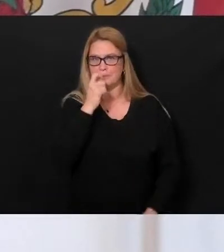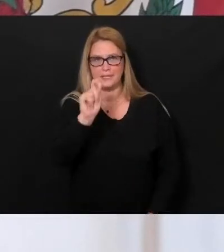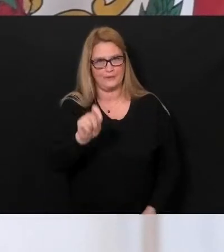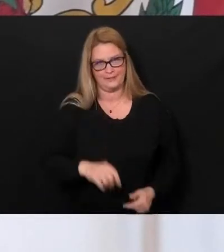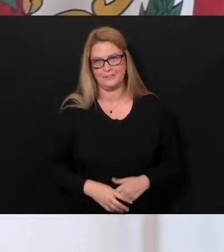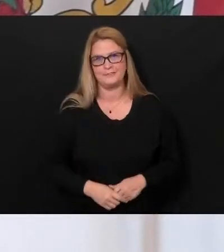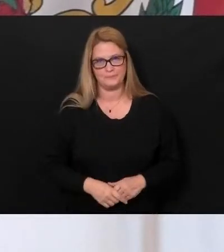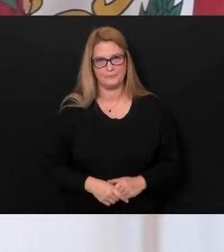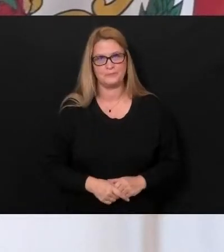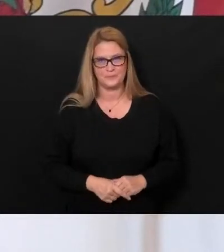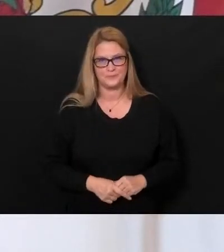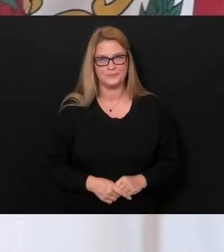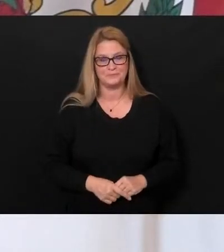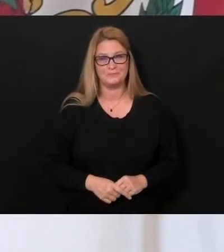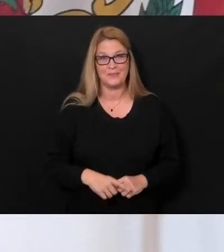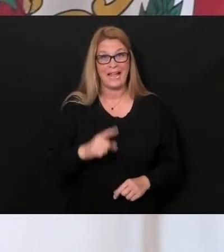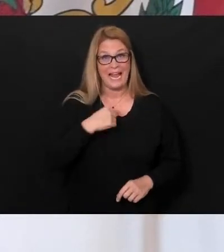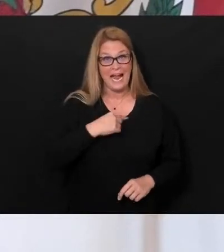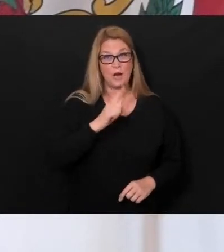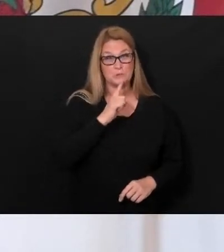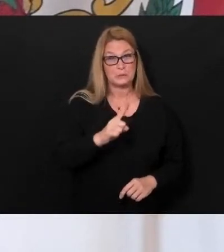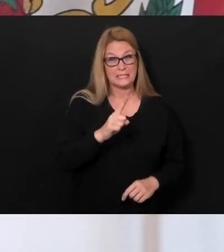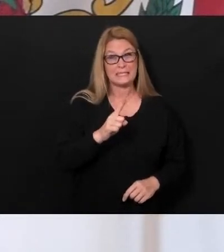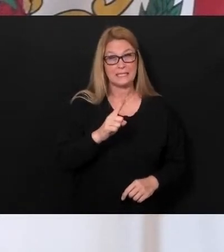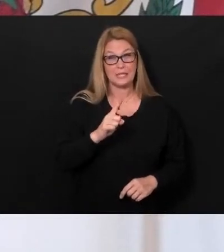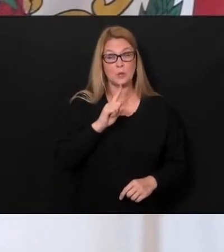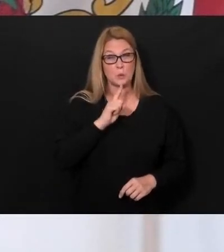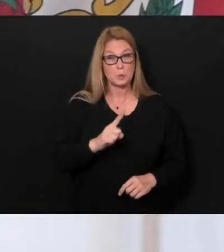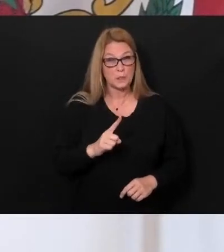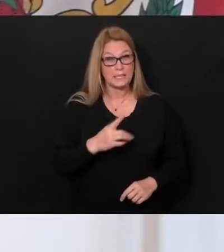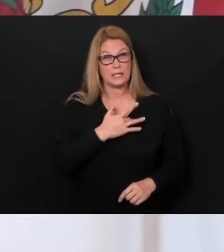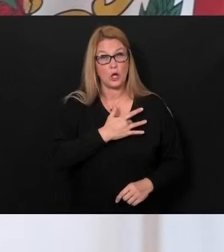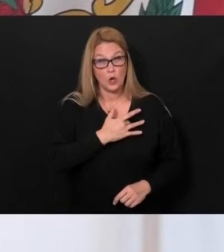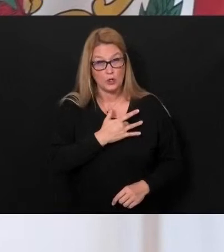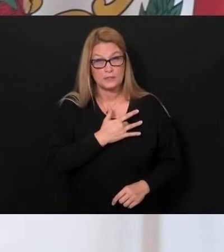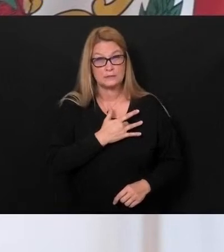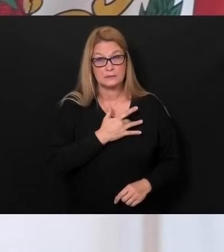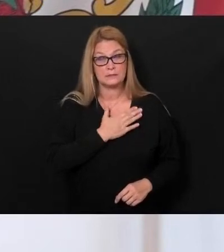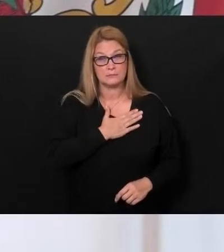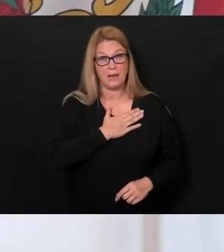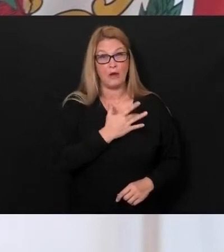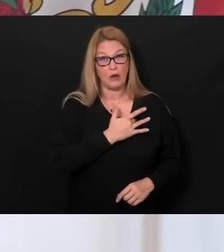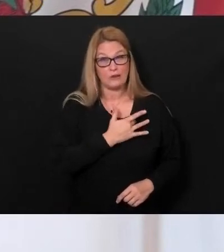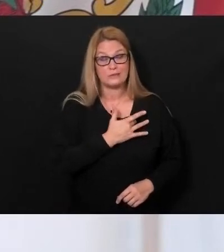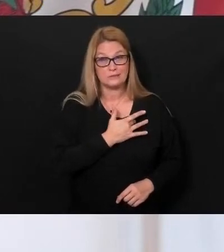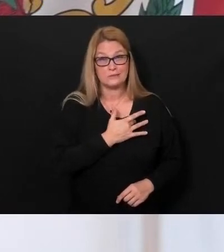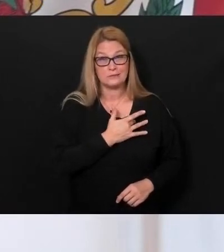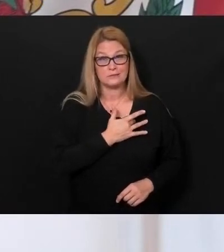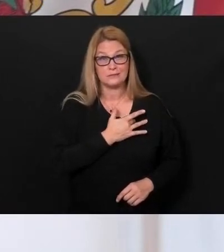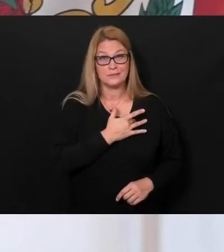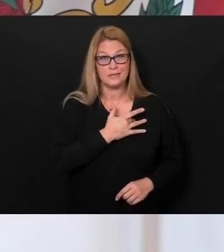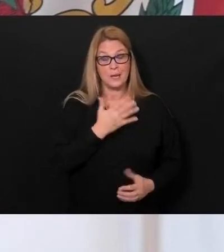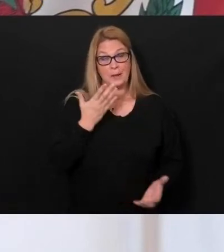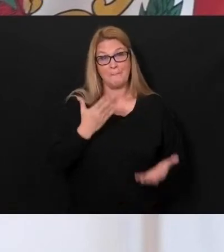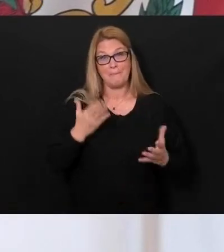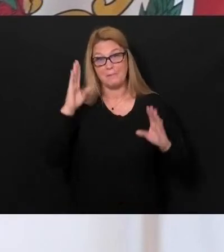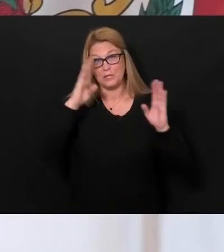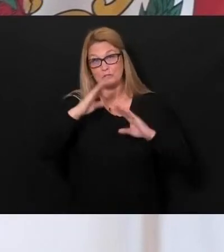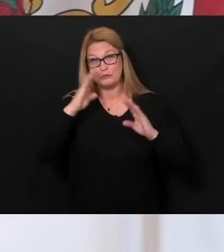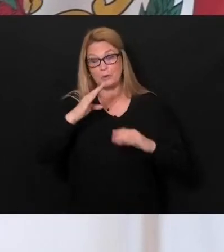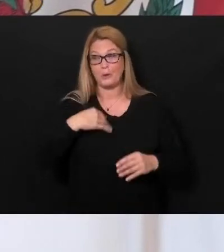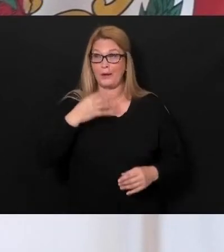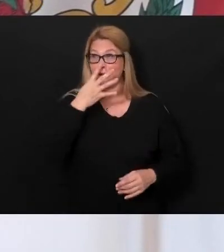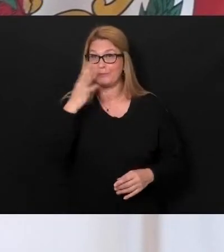it. And I mean this, and I mean it from the bottom of my heart. And, and maybe I'm going to get in trouble for saying this, but who